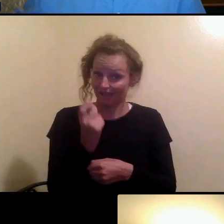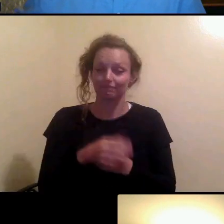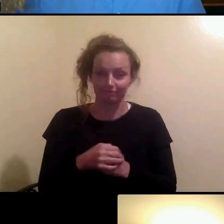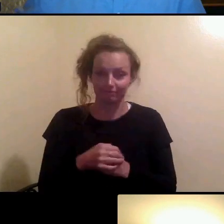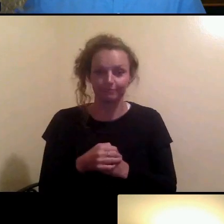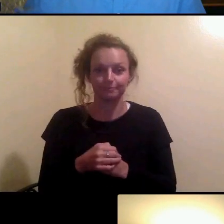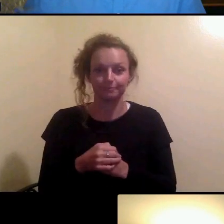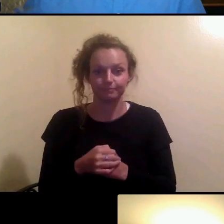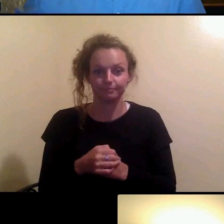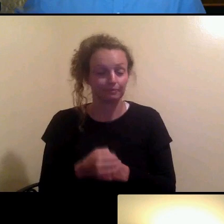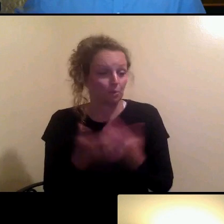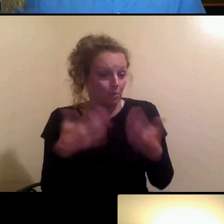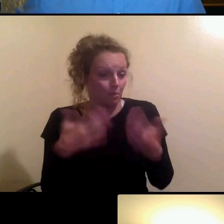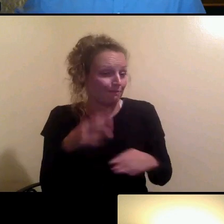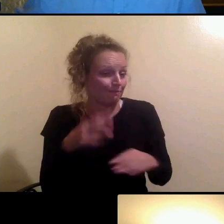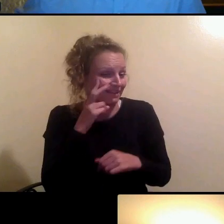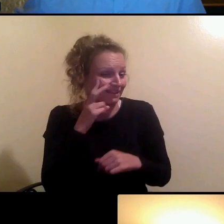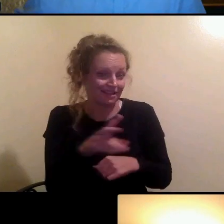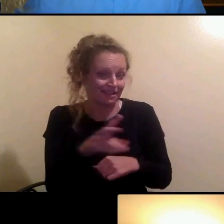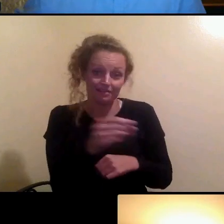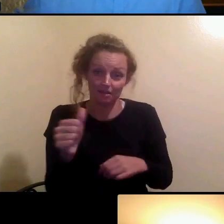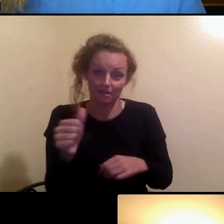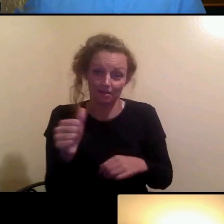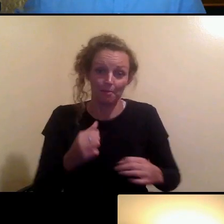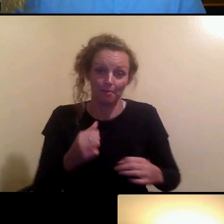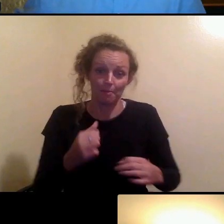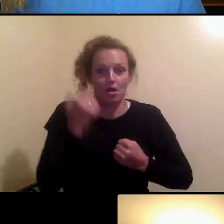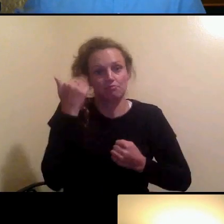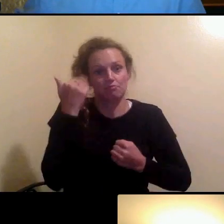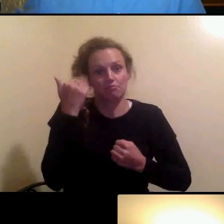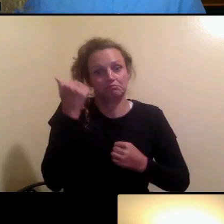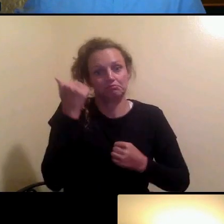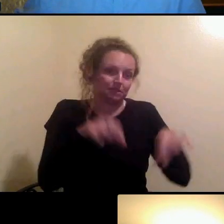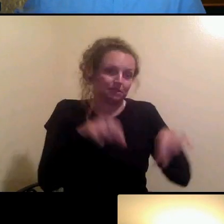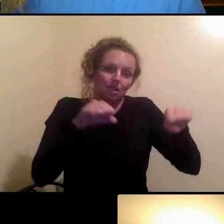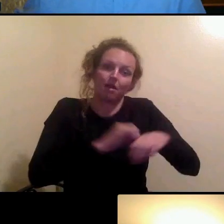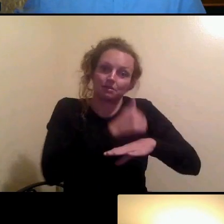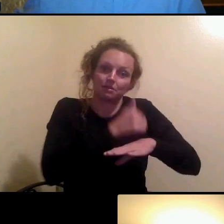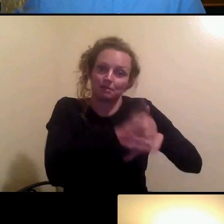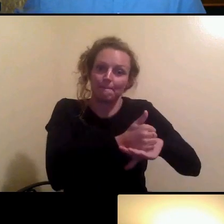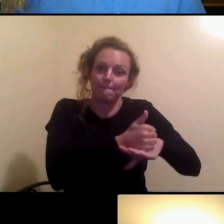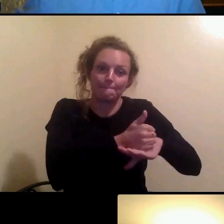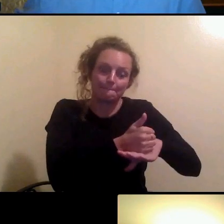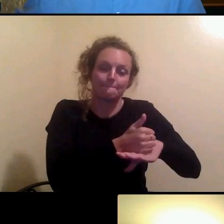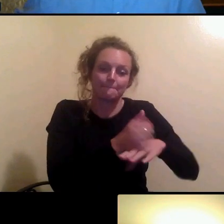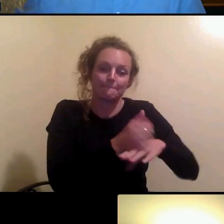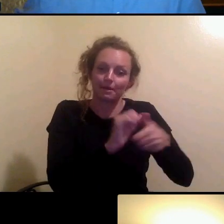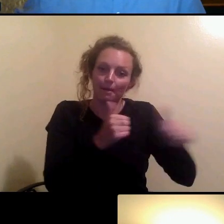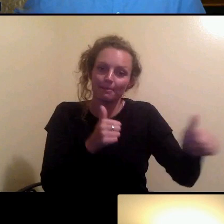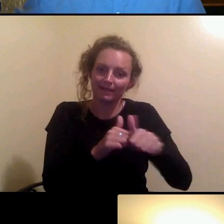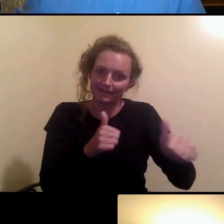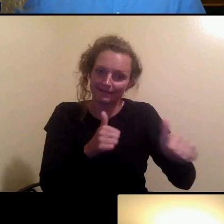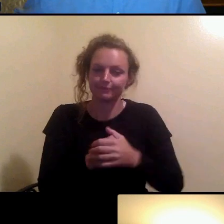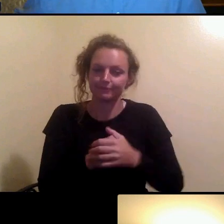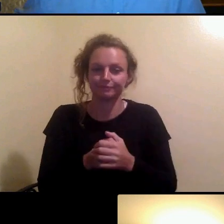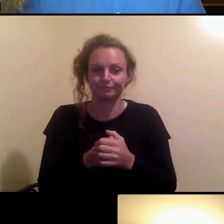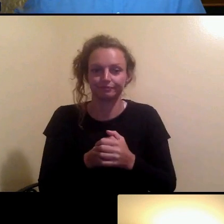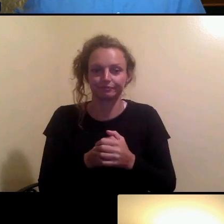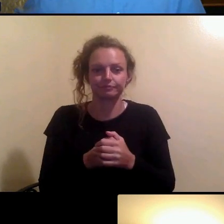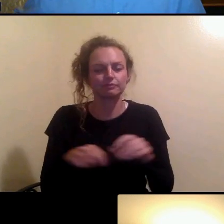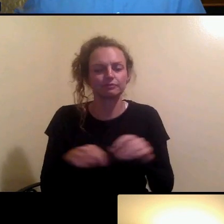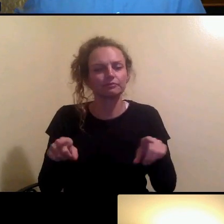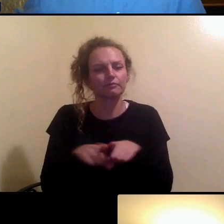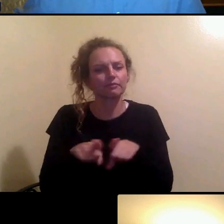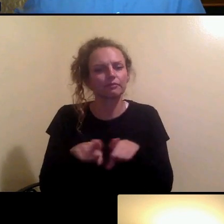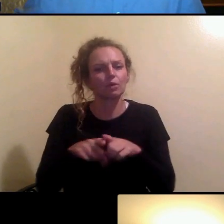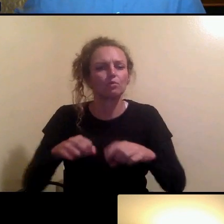message here really goes out to both investors and also development aid,